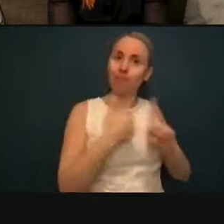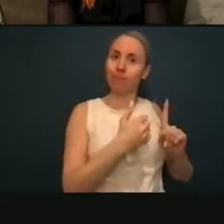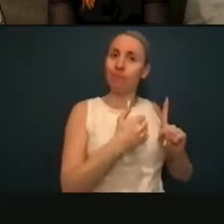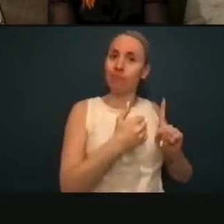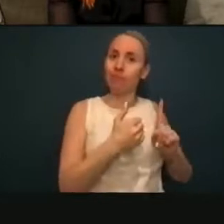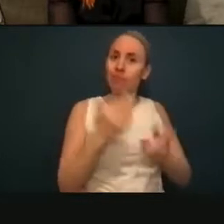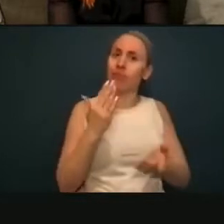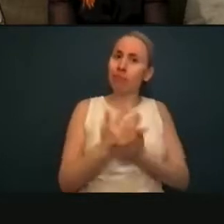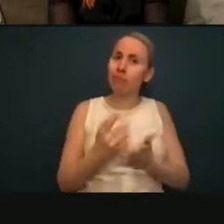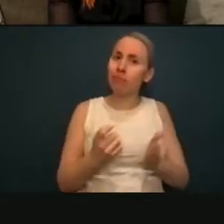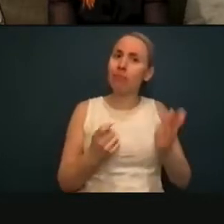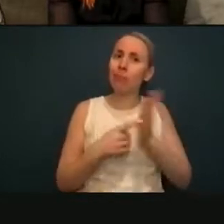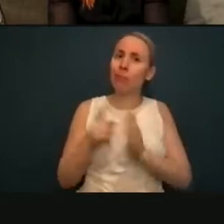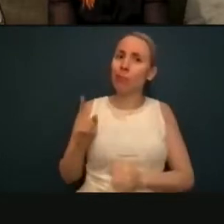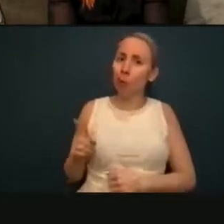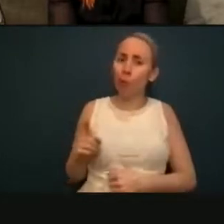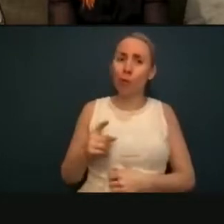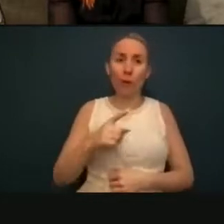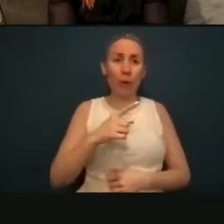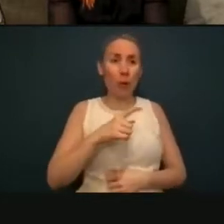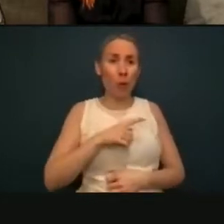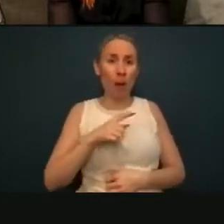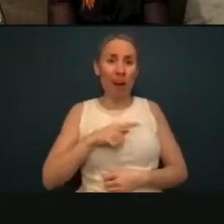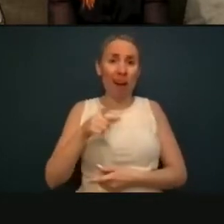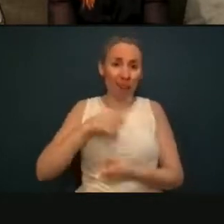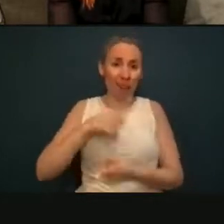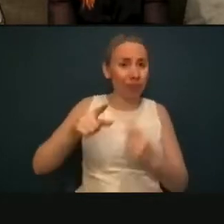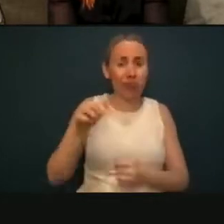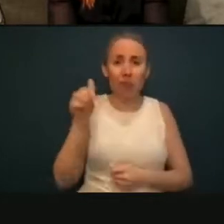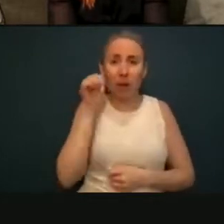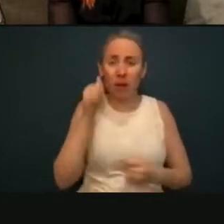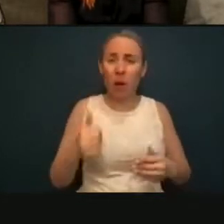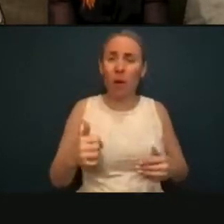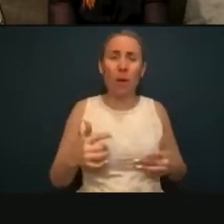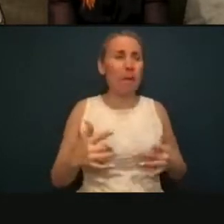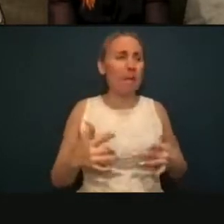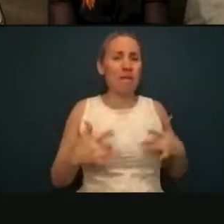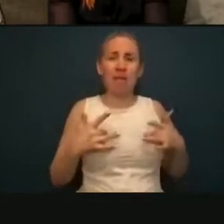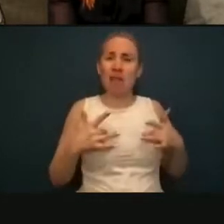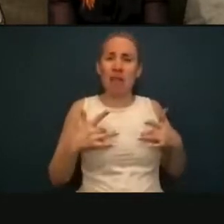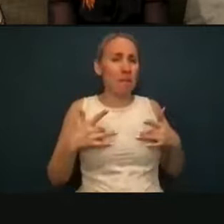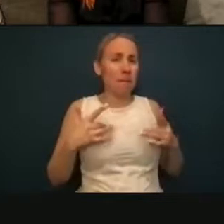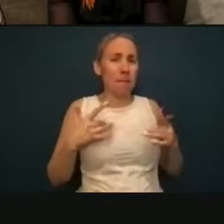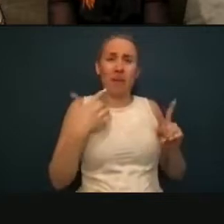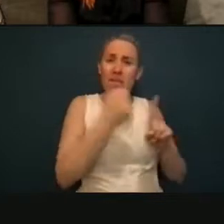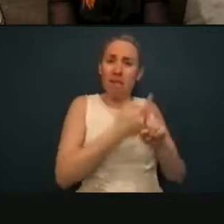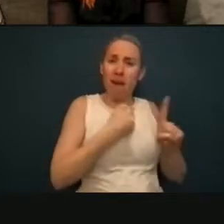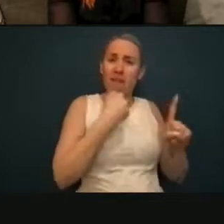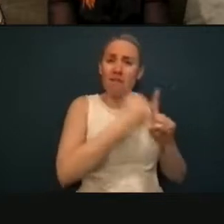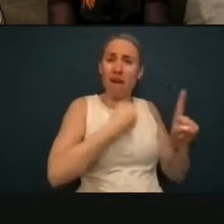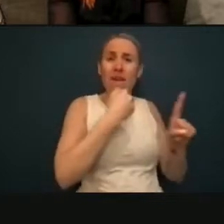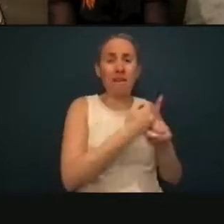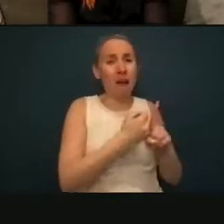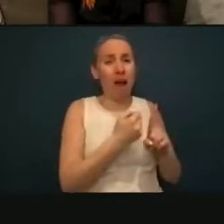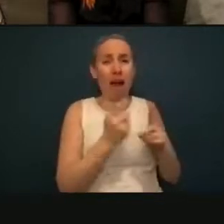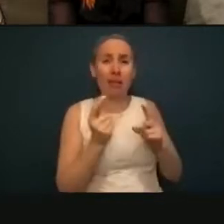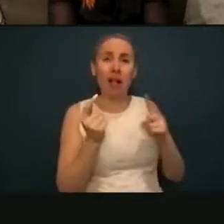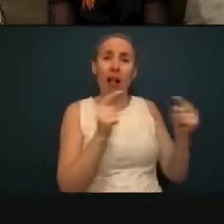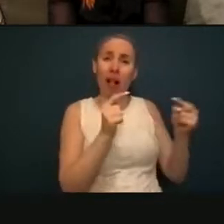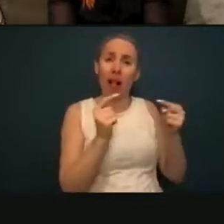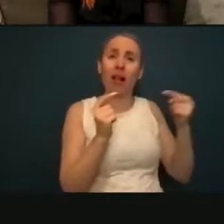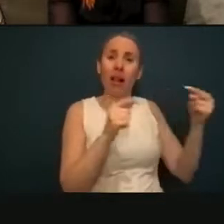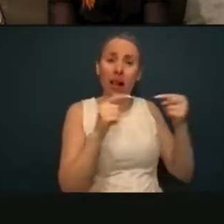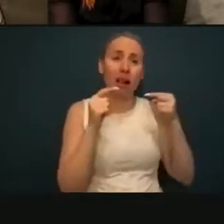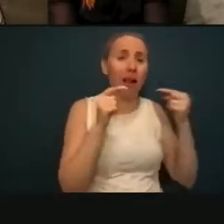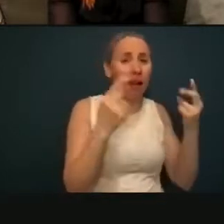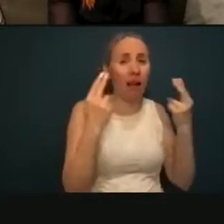need, you just feel like you're fighting like the system all the time, and you don't want to do that. You know, you want to have the same